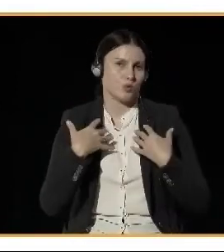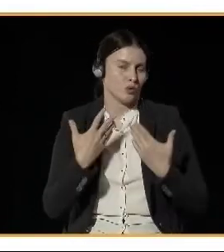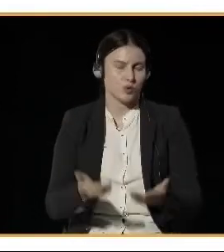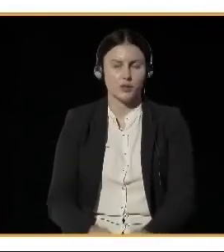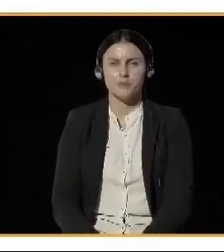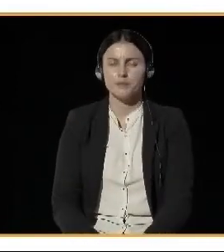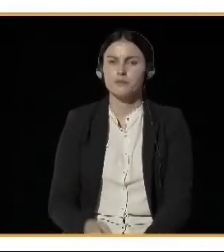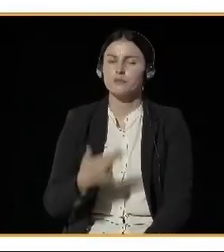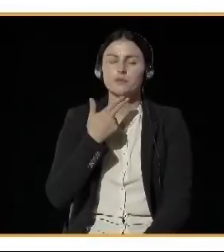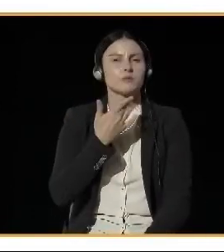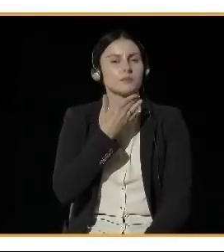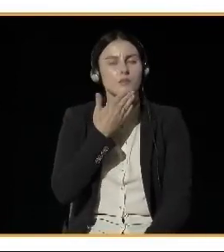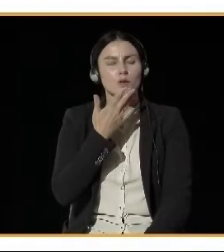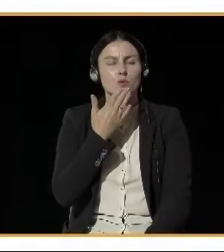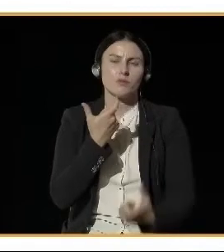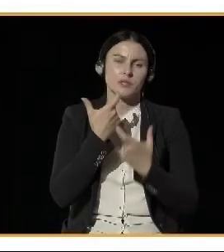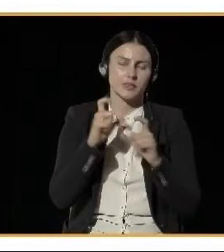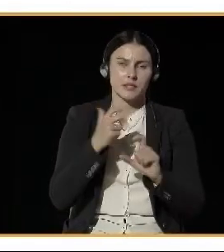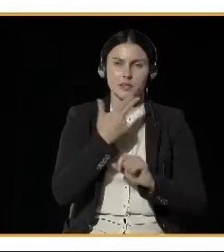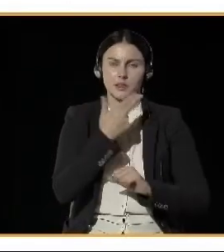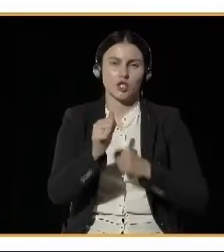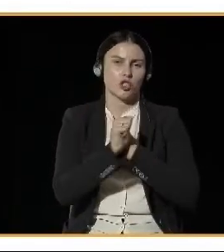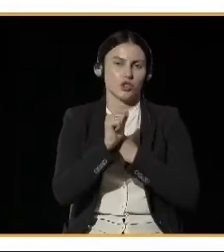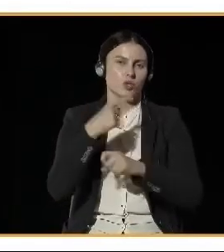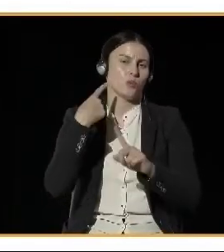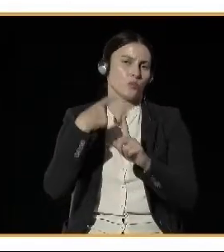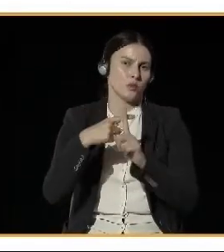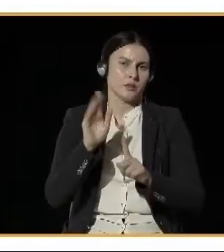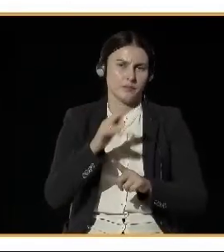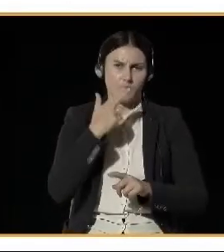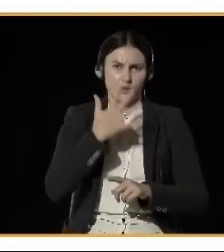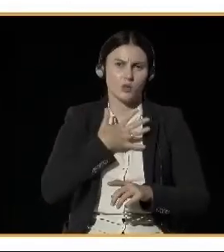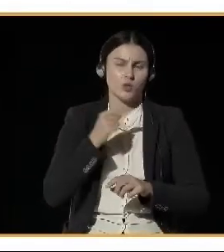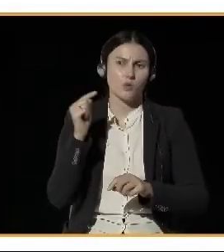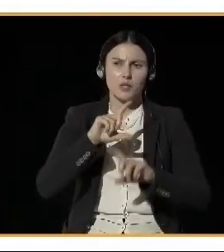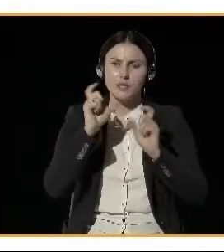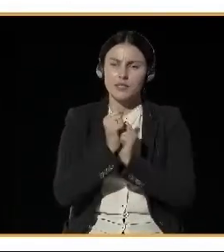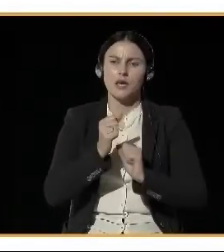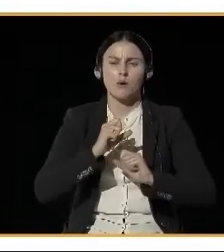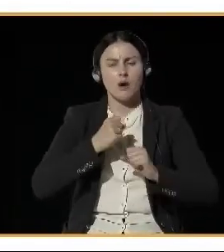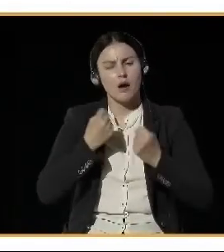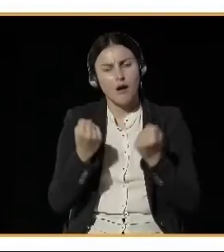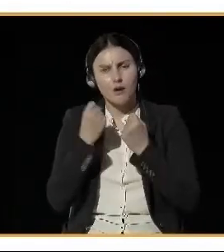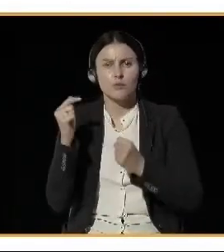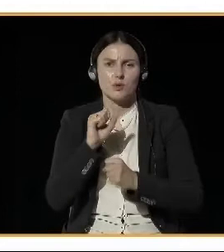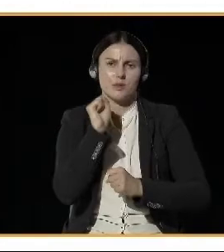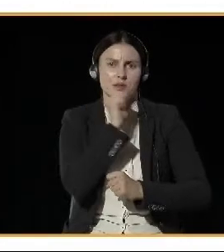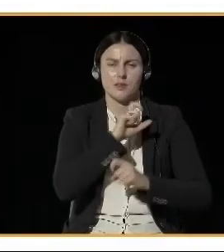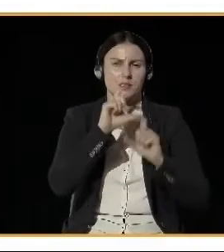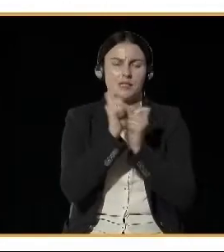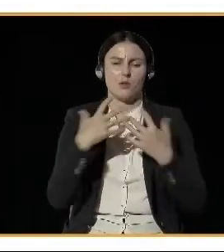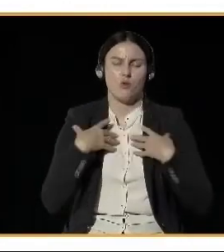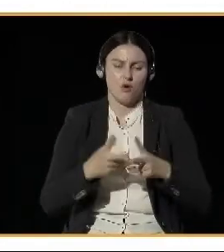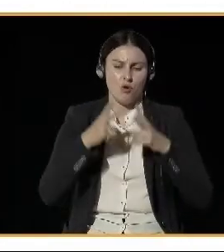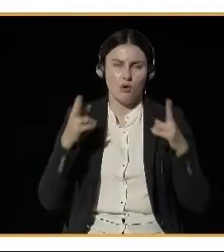plus. We actively age throughout our lives, but not only, as I said, we're concentrating on